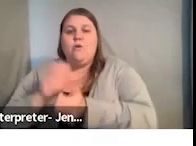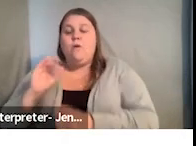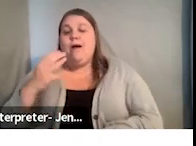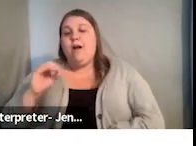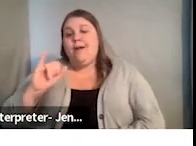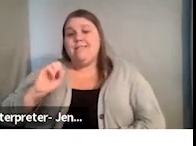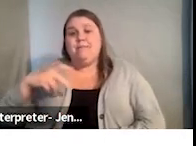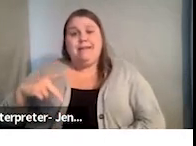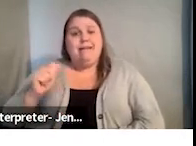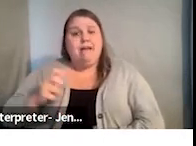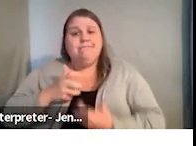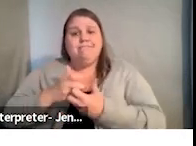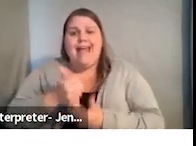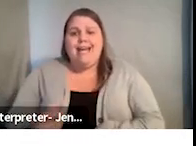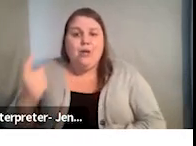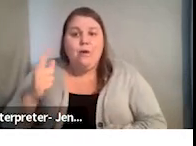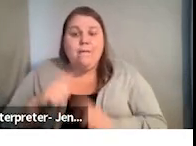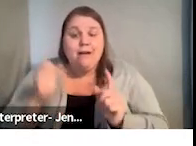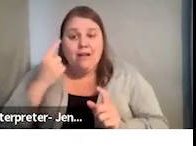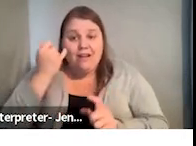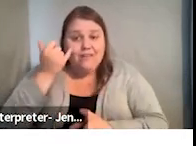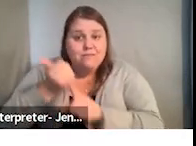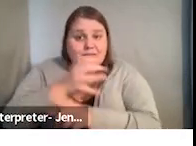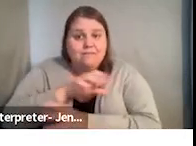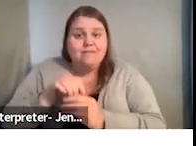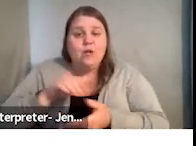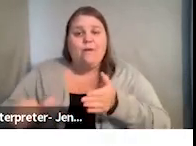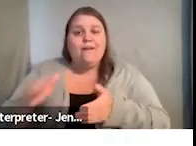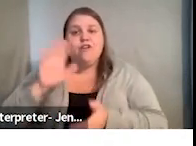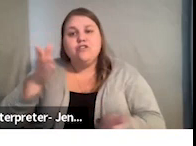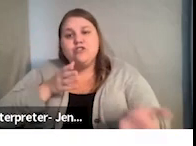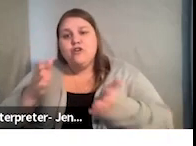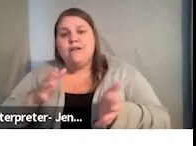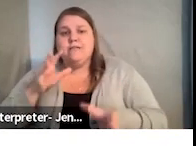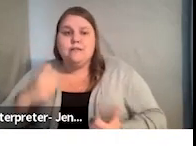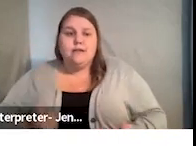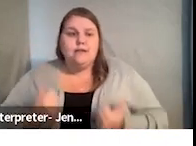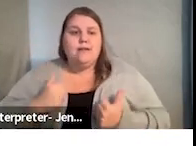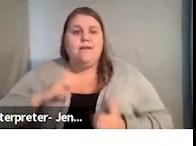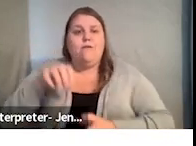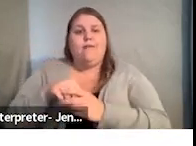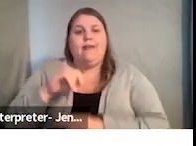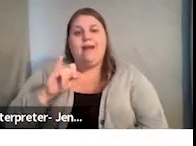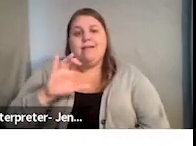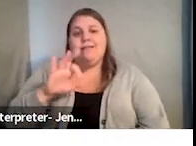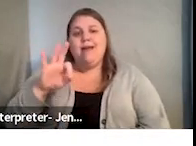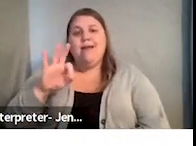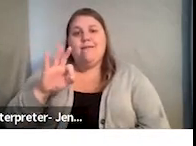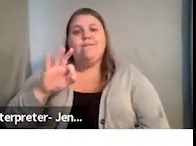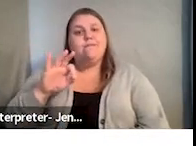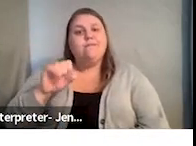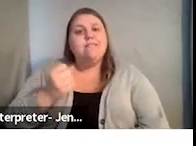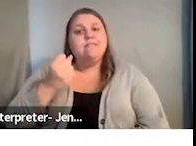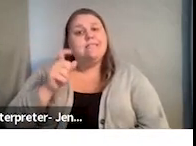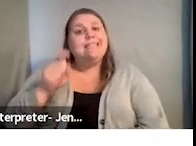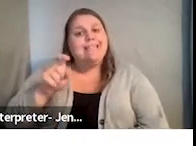for anyone, but people receiving waiver services and living in ICFs must have a plan, an Ohio ISP in the